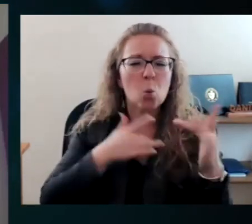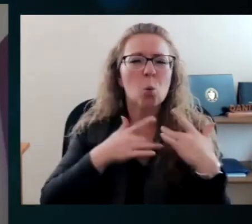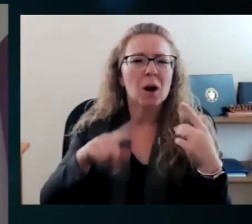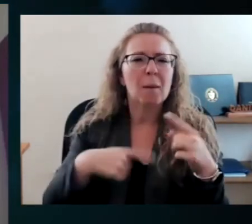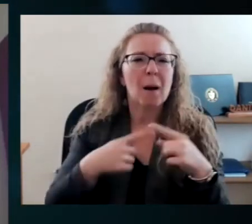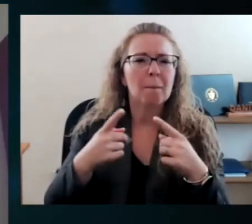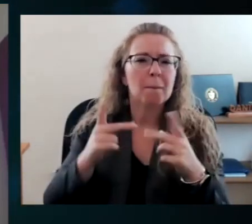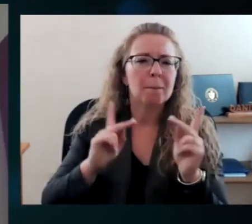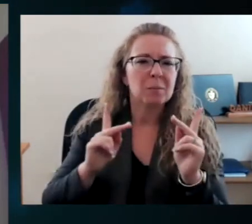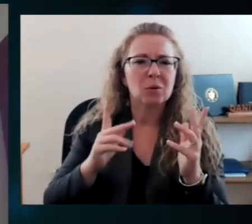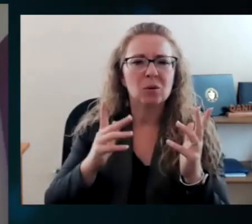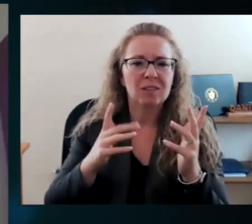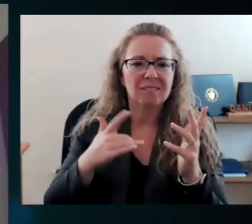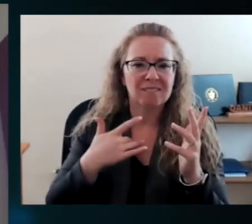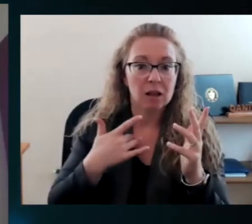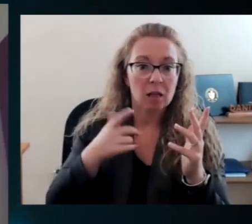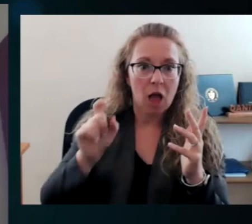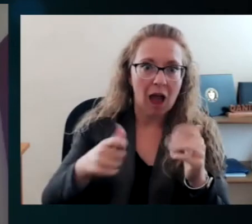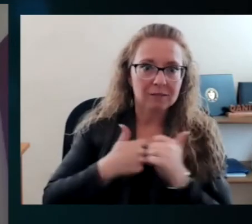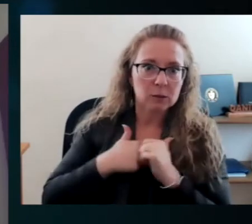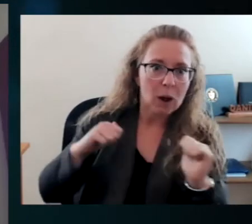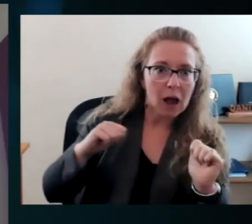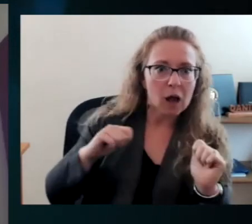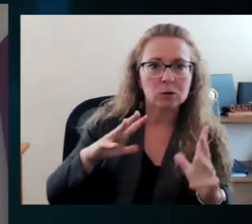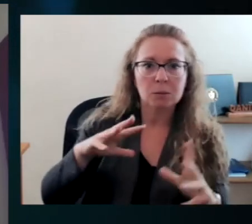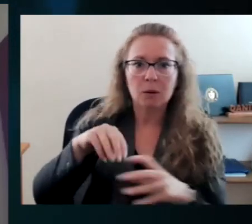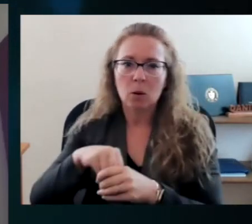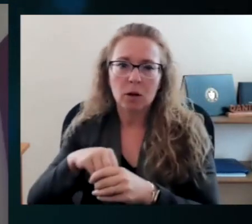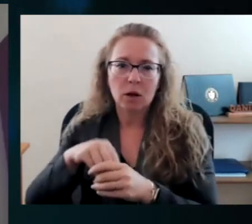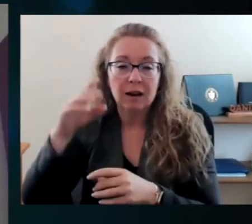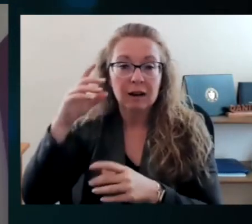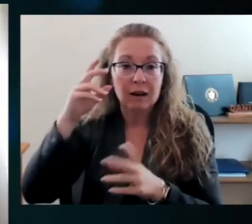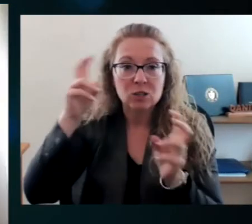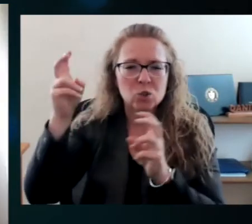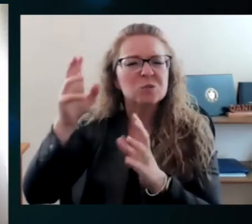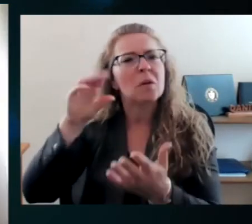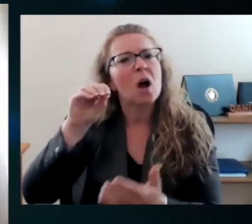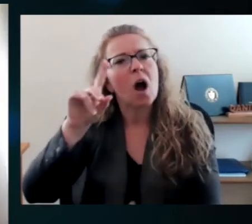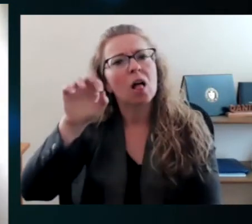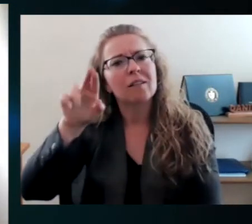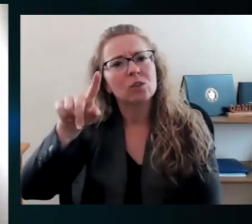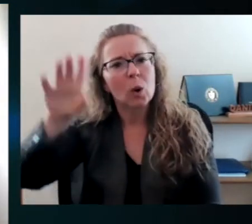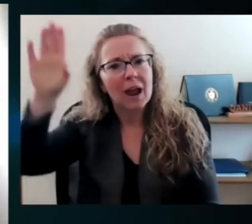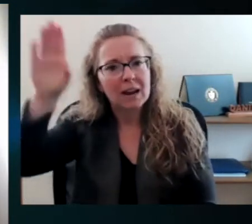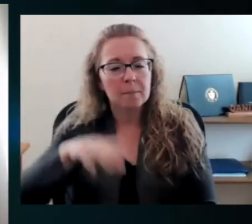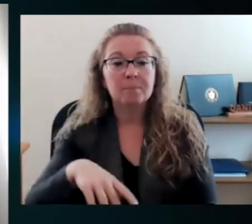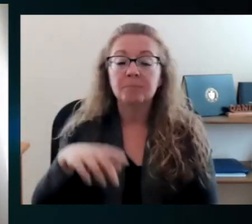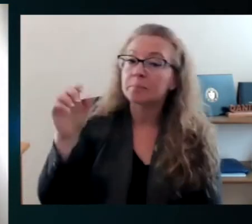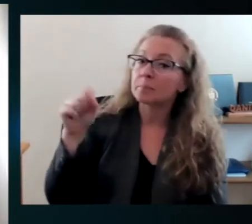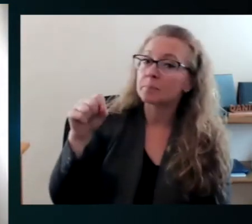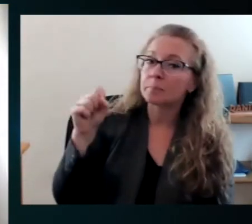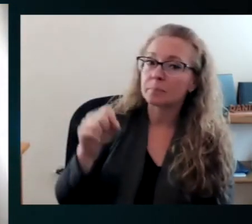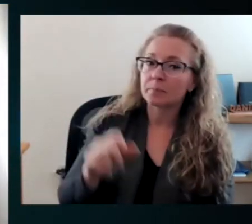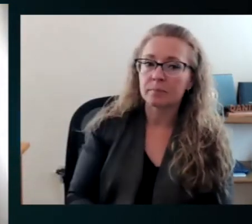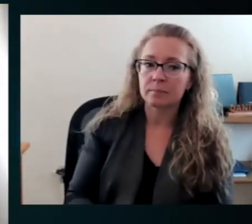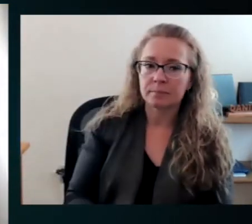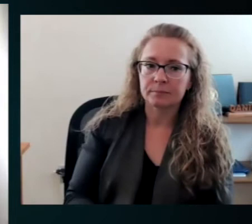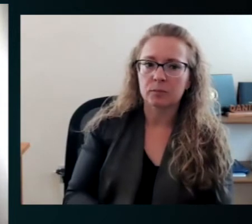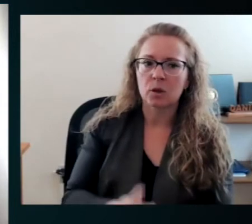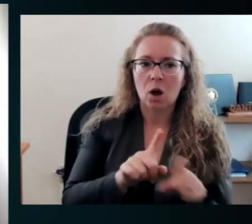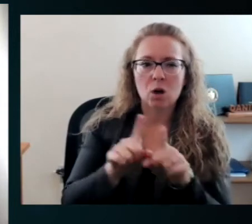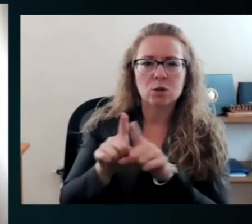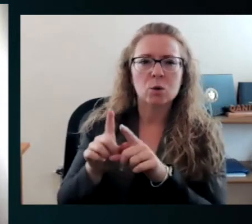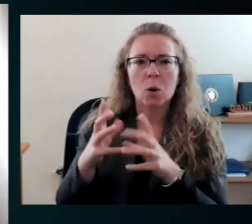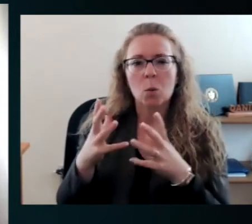on issues. Oliver, I see you have your hand up. Yeah, thank you. I just also wanted to kind of